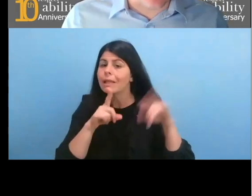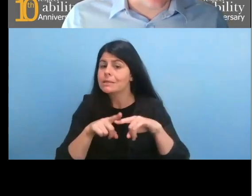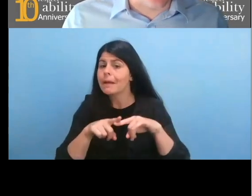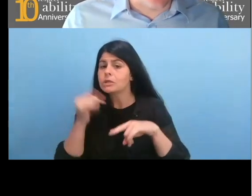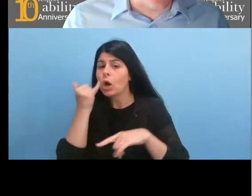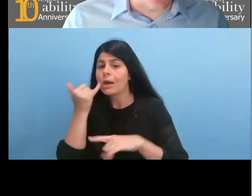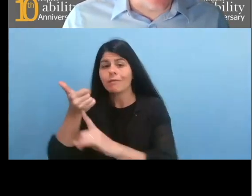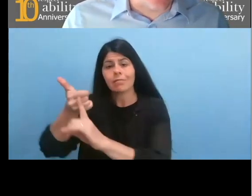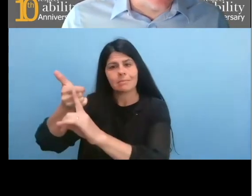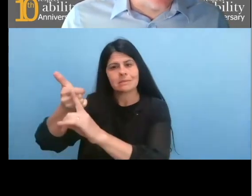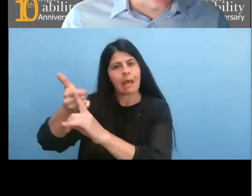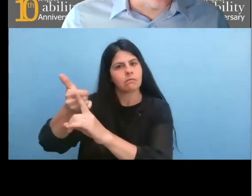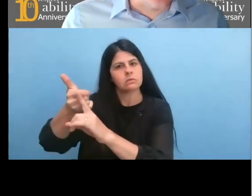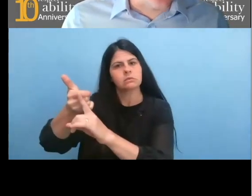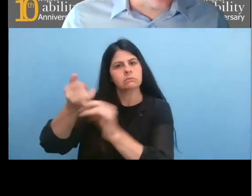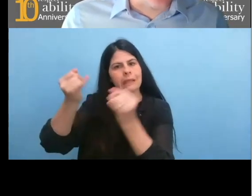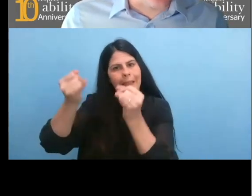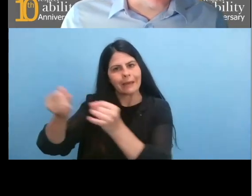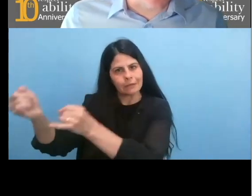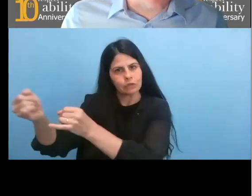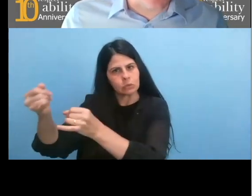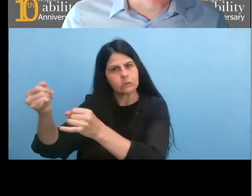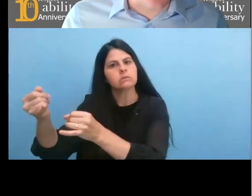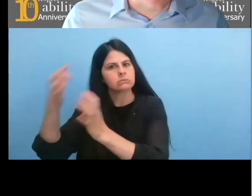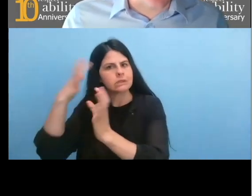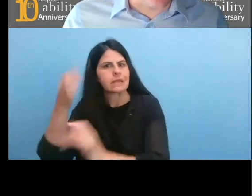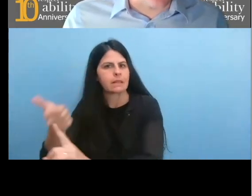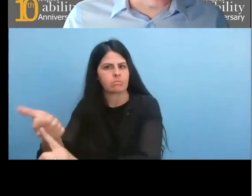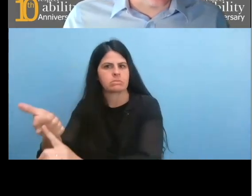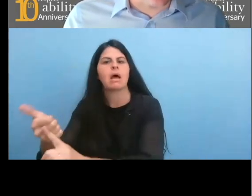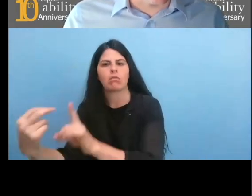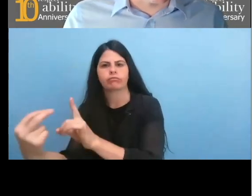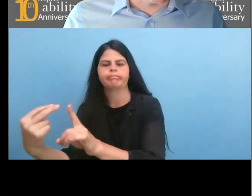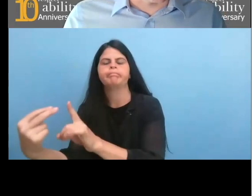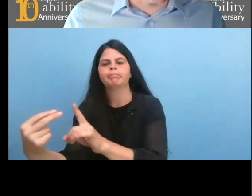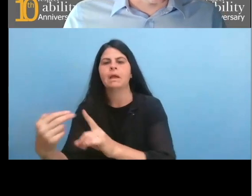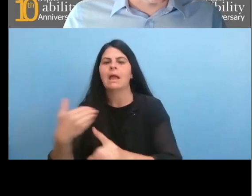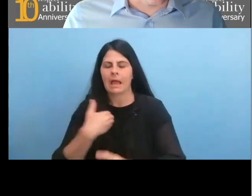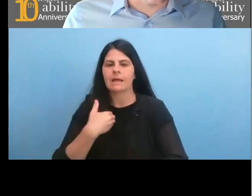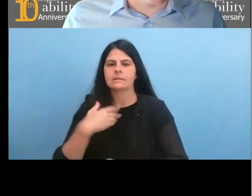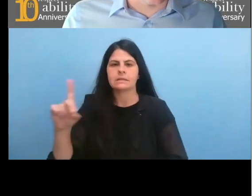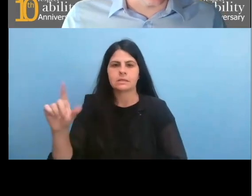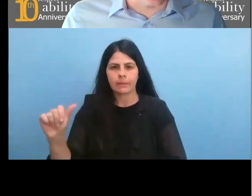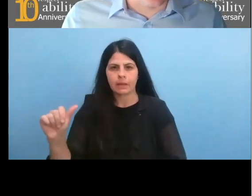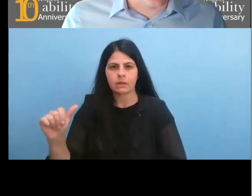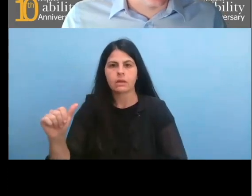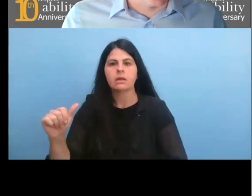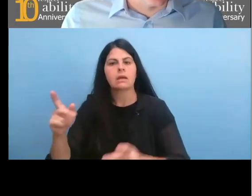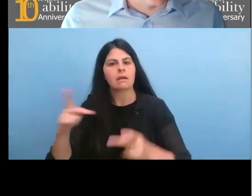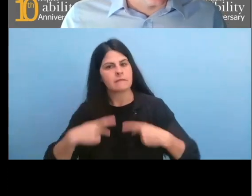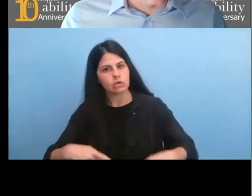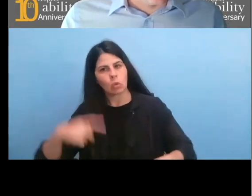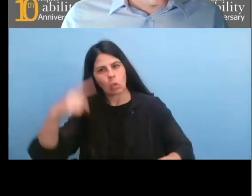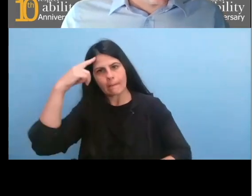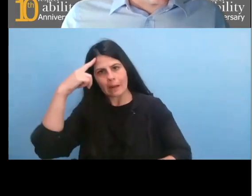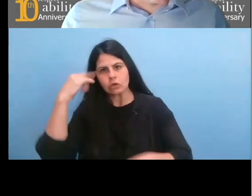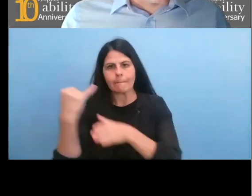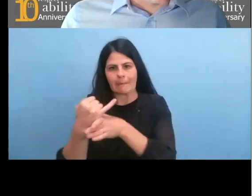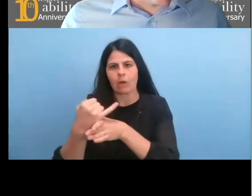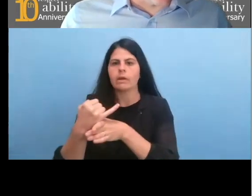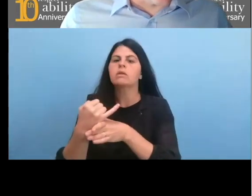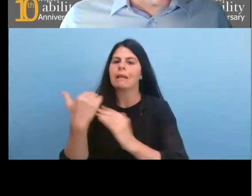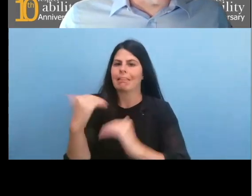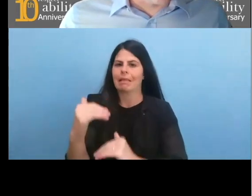feels that they have a disability, a physical or mental impairment that substantially limits one or more major life activities.